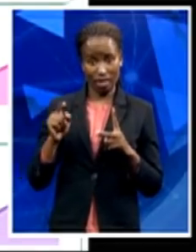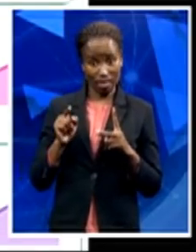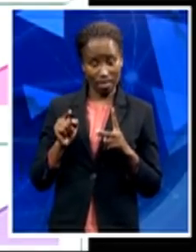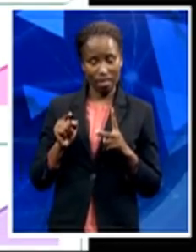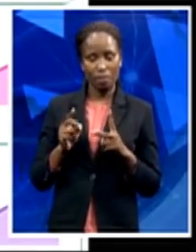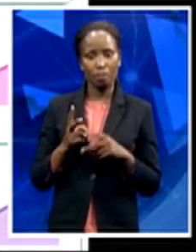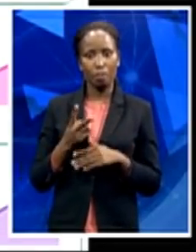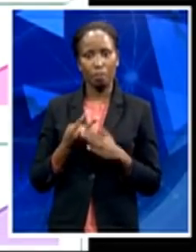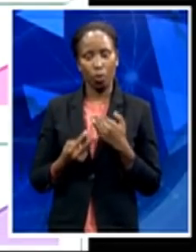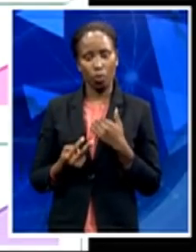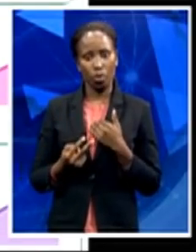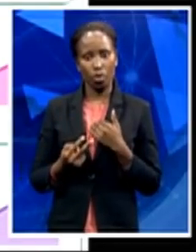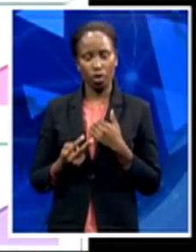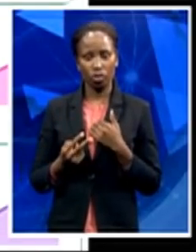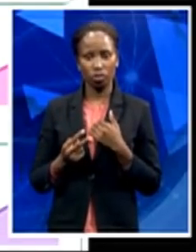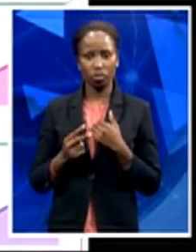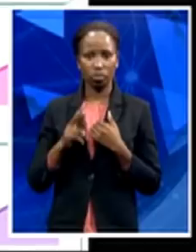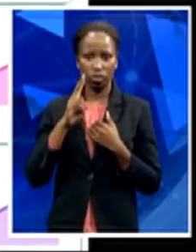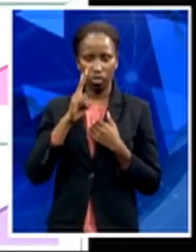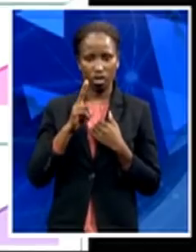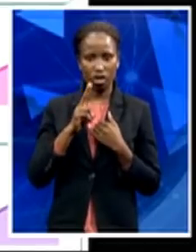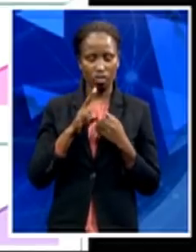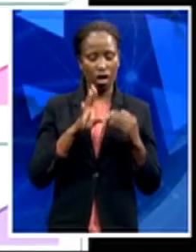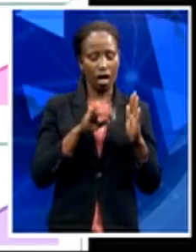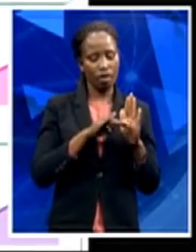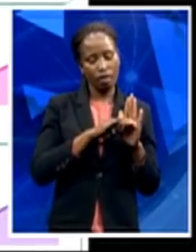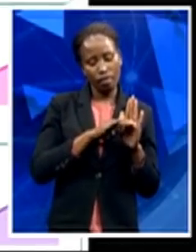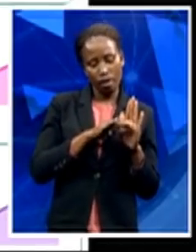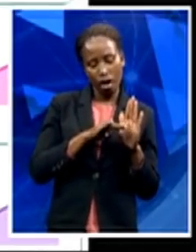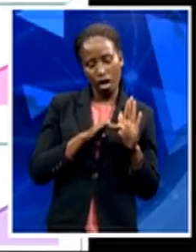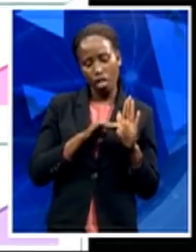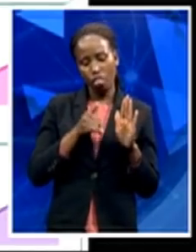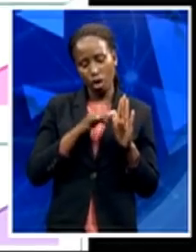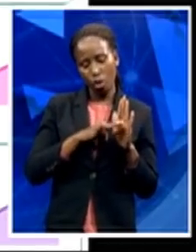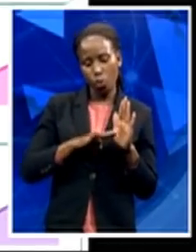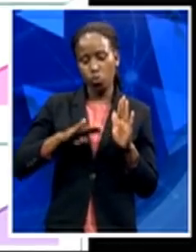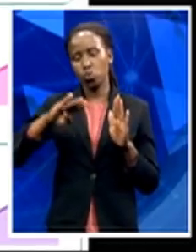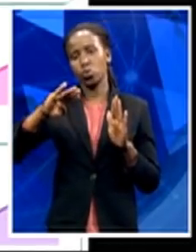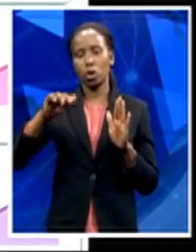flat, but thereafter they've started ramping up. Point of order, Chairperson.